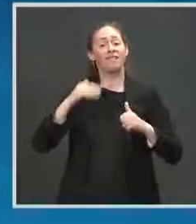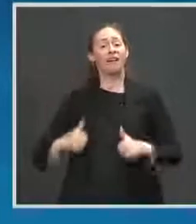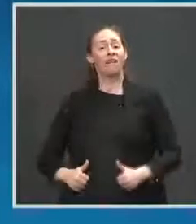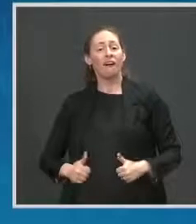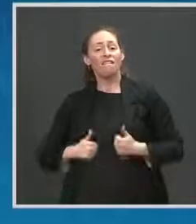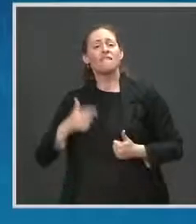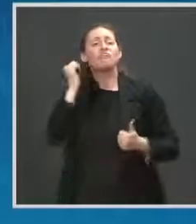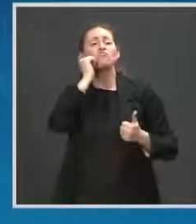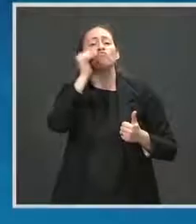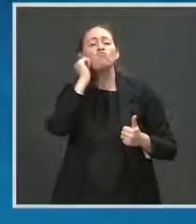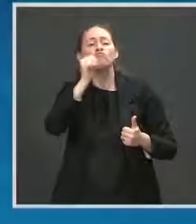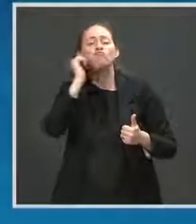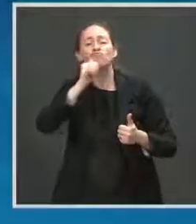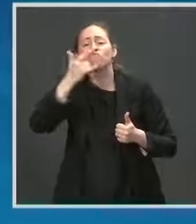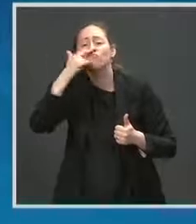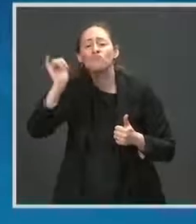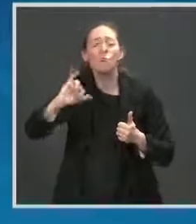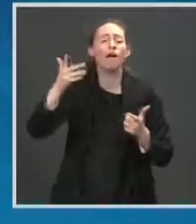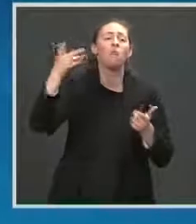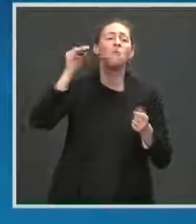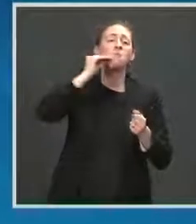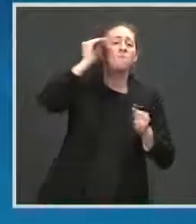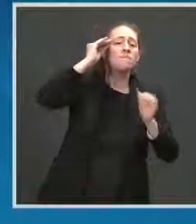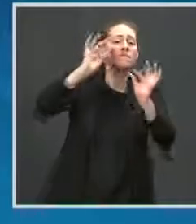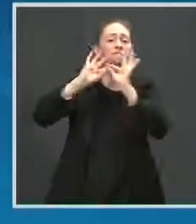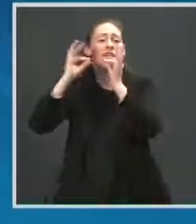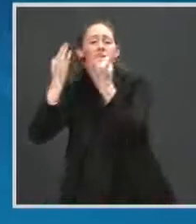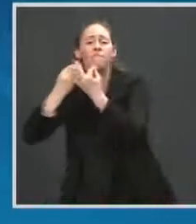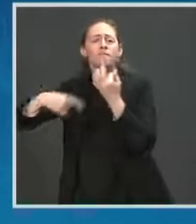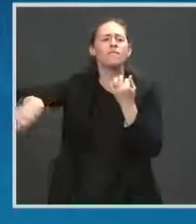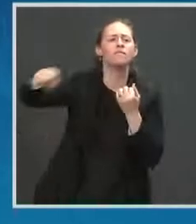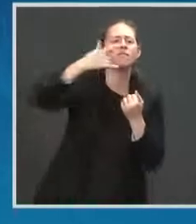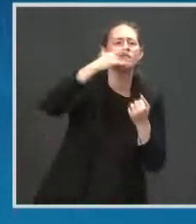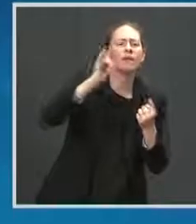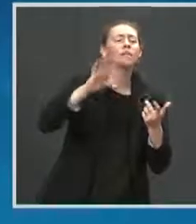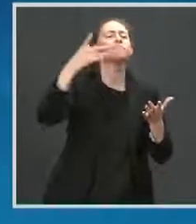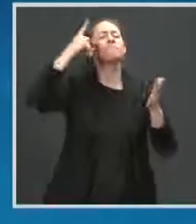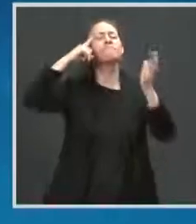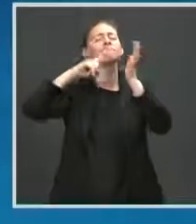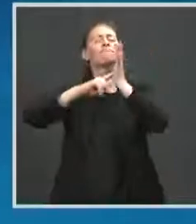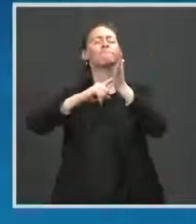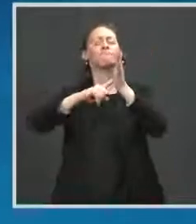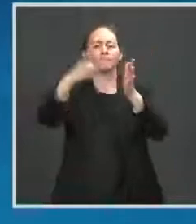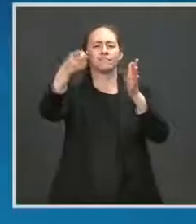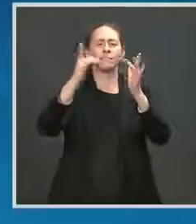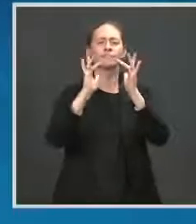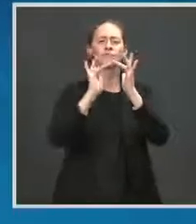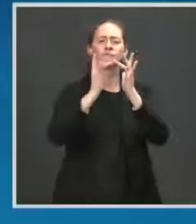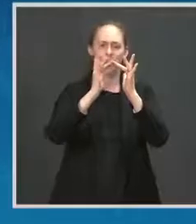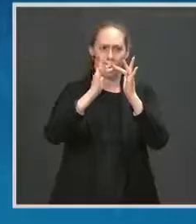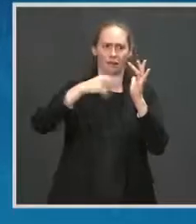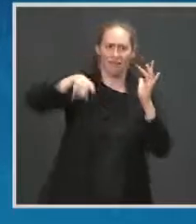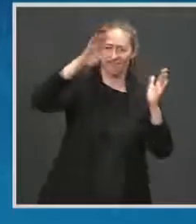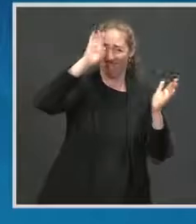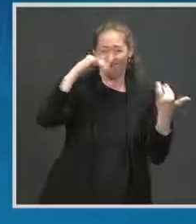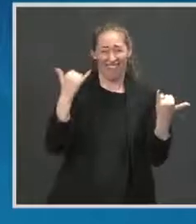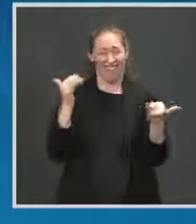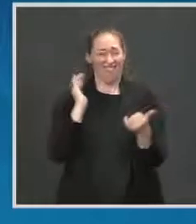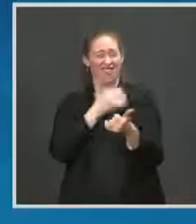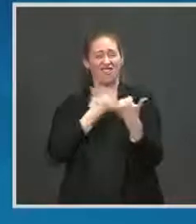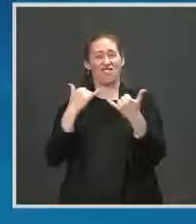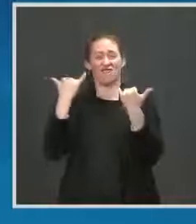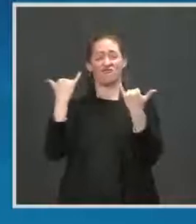home. Let's talk about, for example, broadband. The world runs online, and